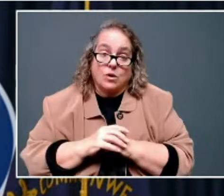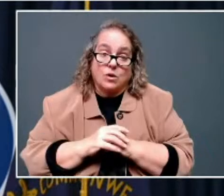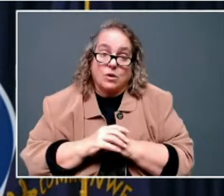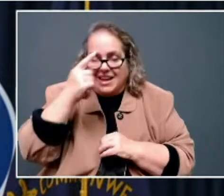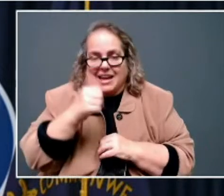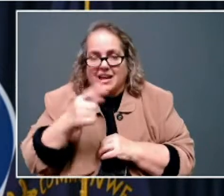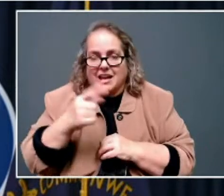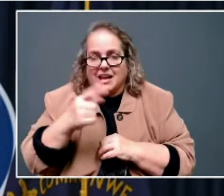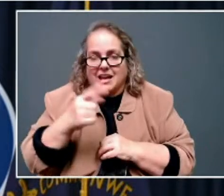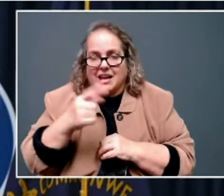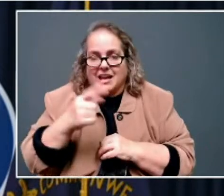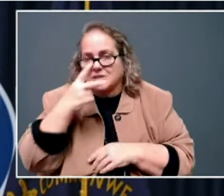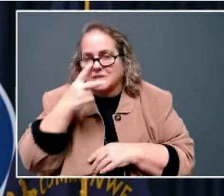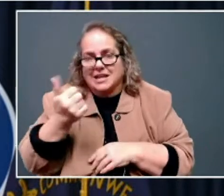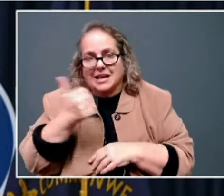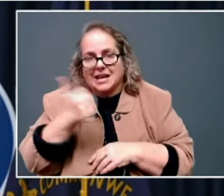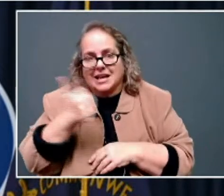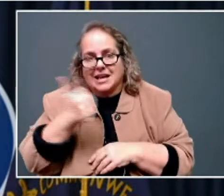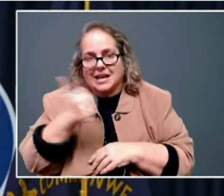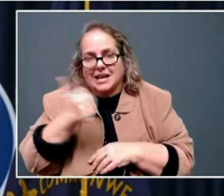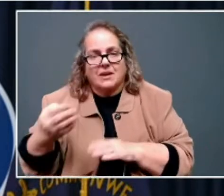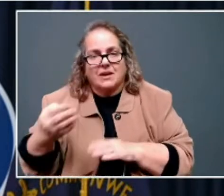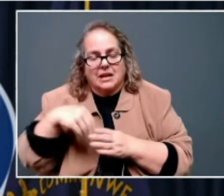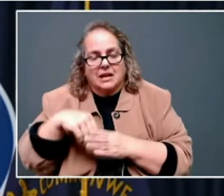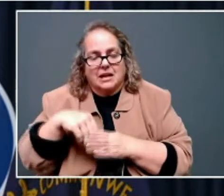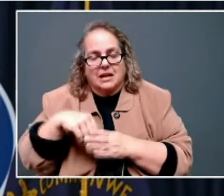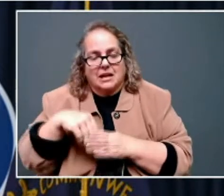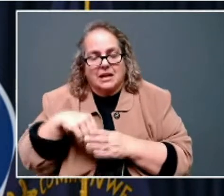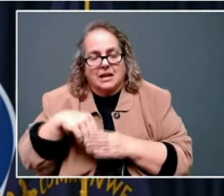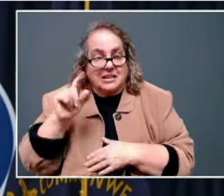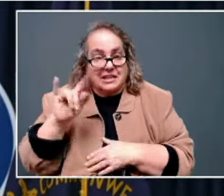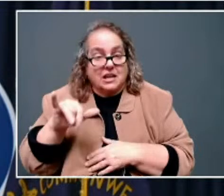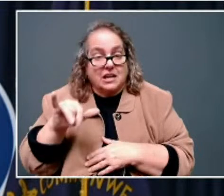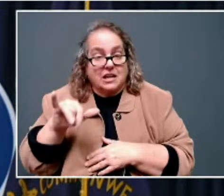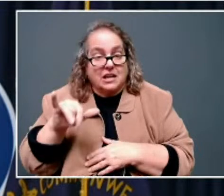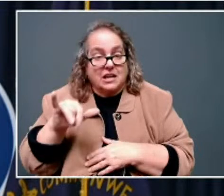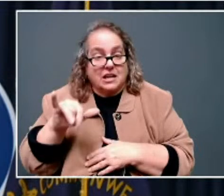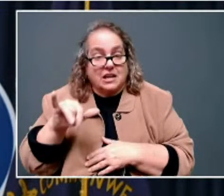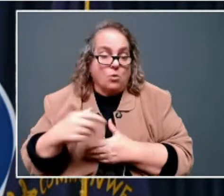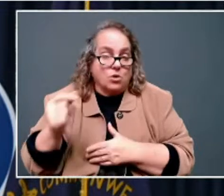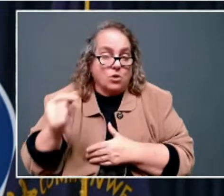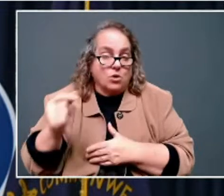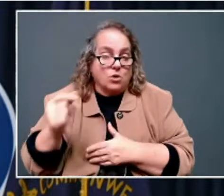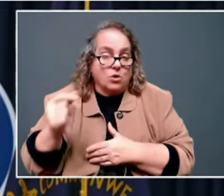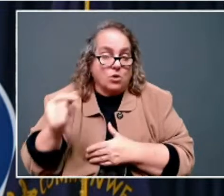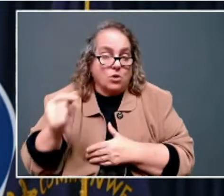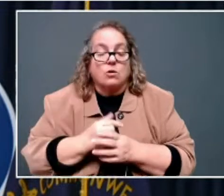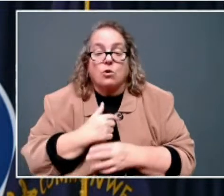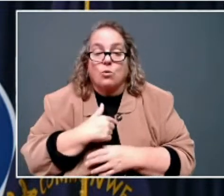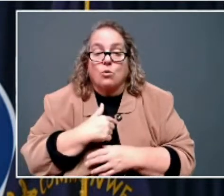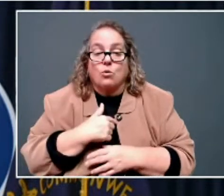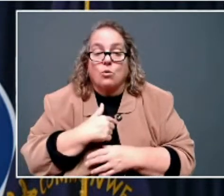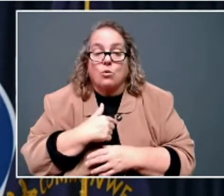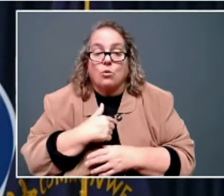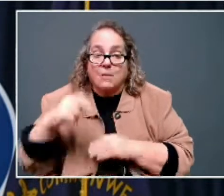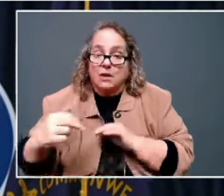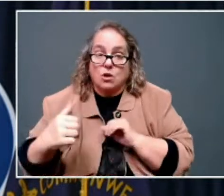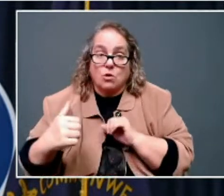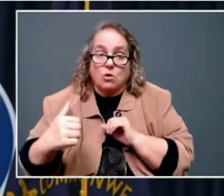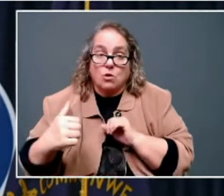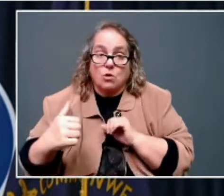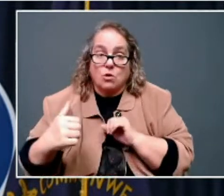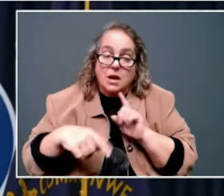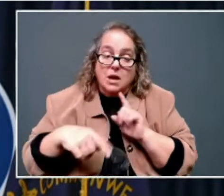see somebody pass away in custody or outside of it. We have not been approached, to my knowledge, about